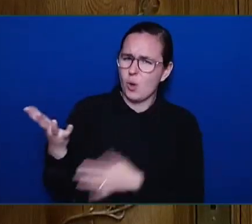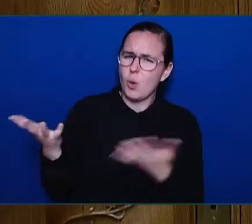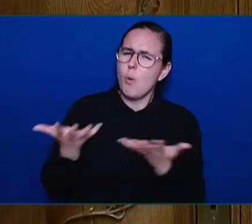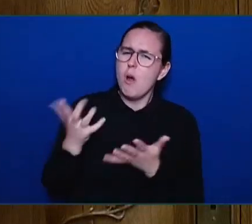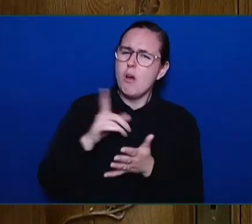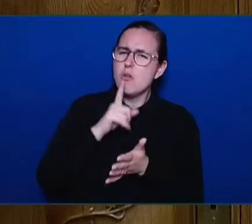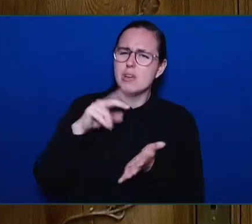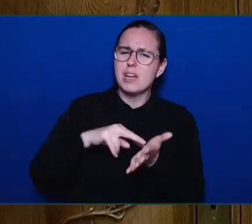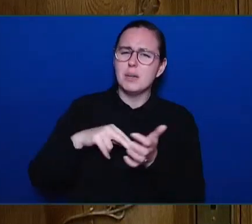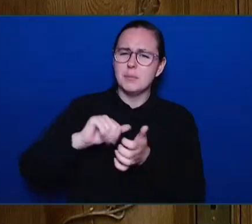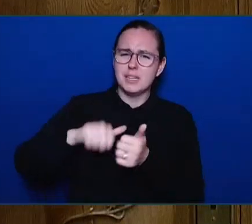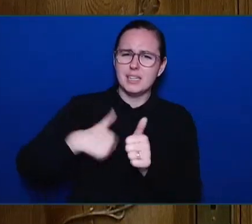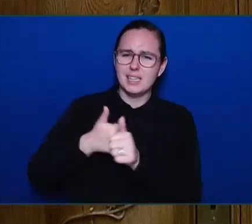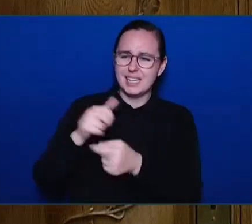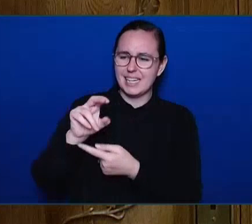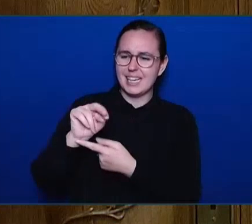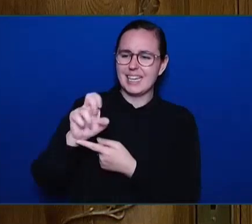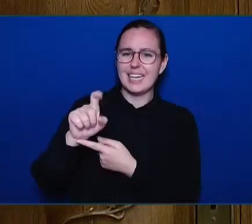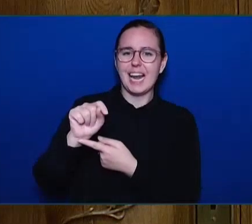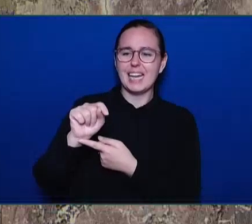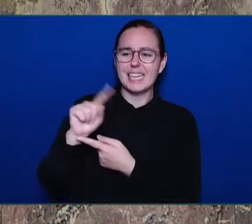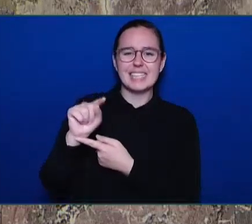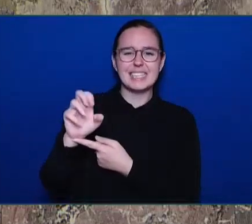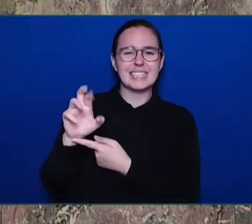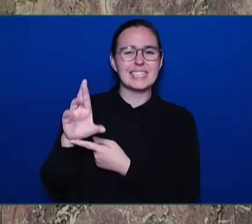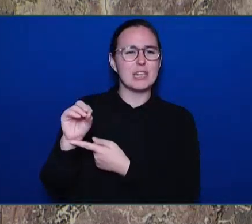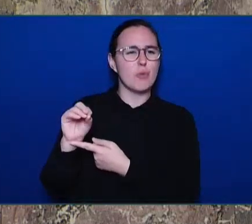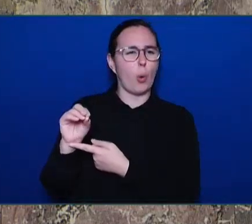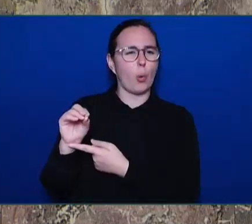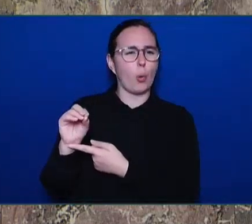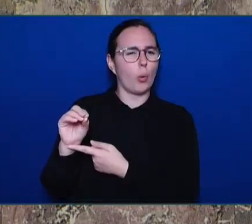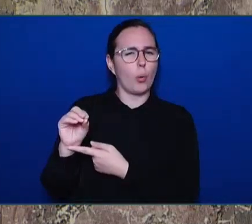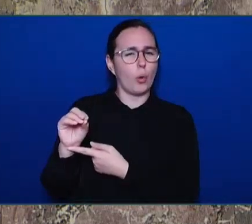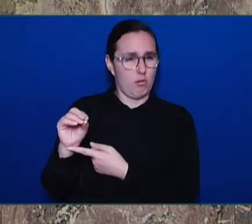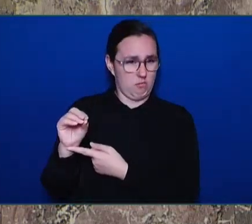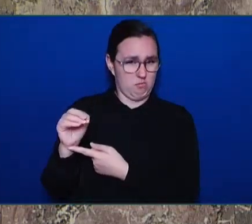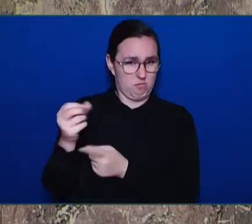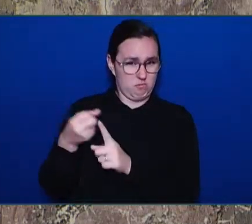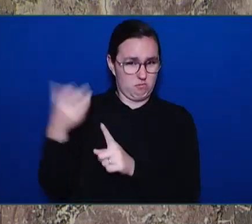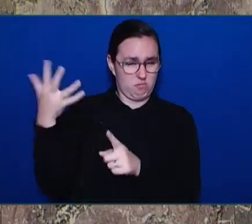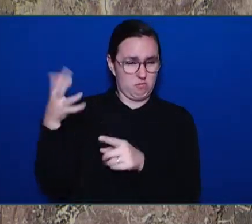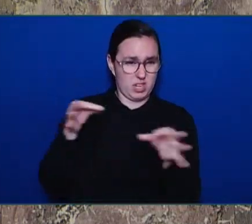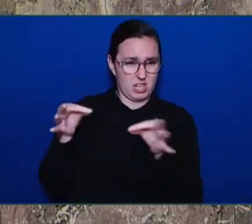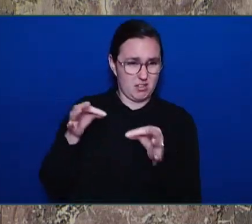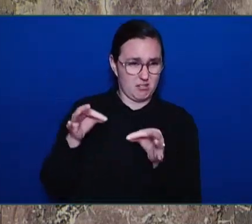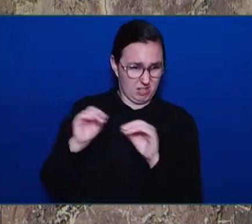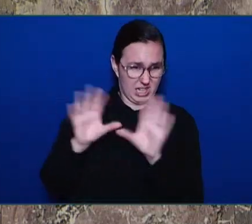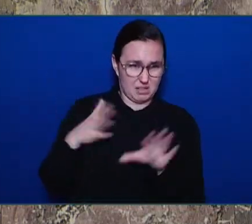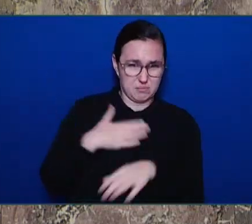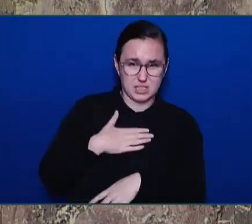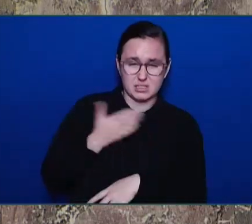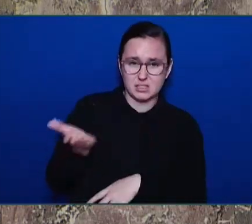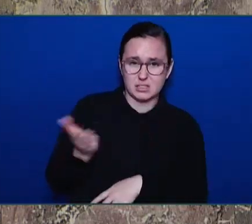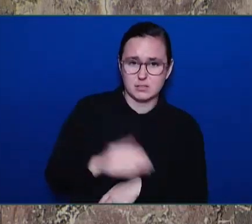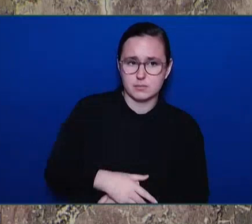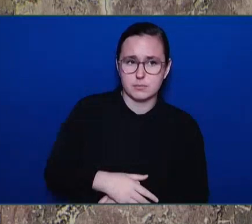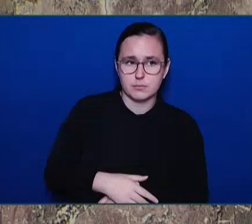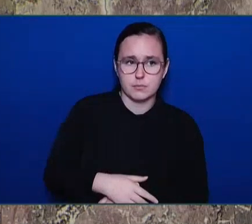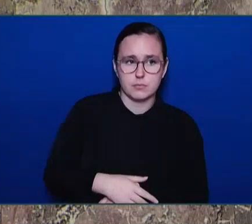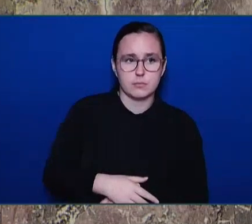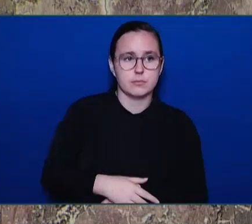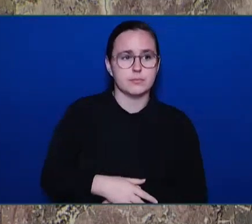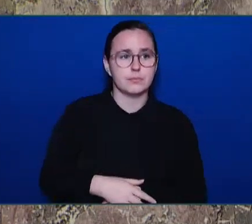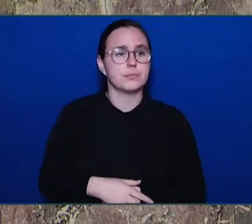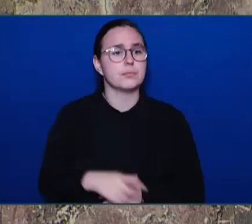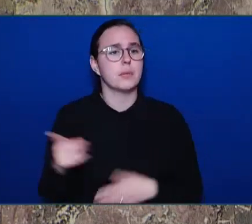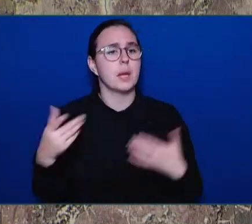Minister of Environment. Thank you very much, Honourable Speaker, and thank you to the member for the question. I think net